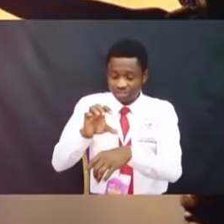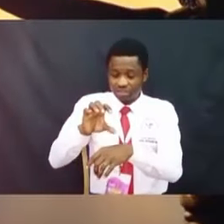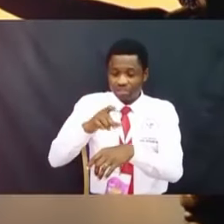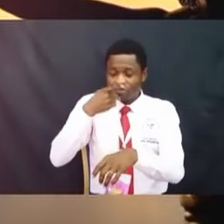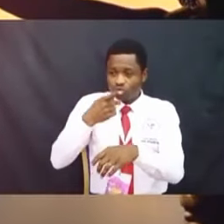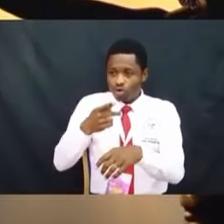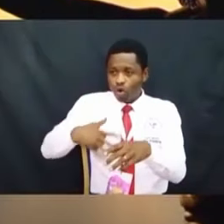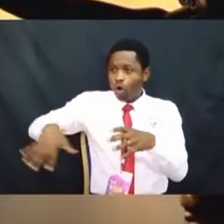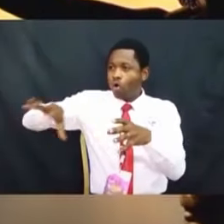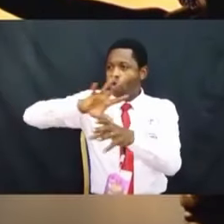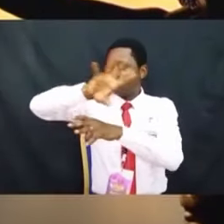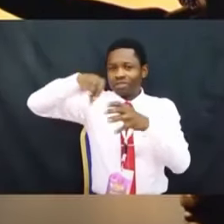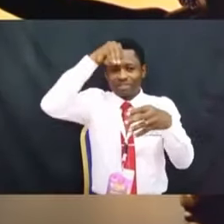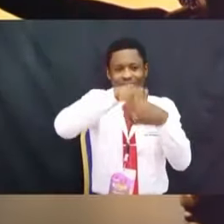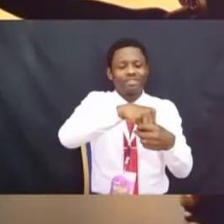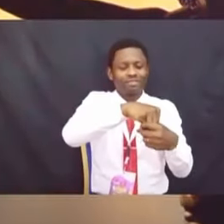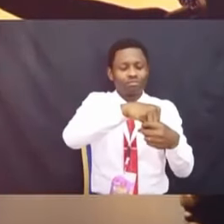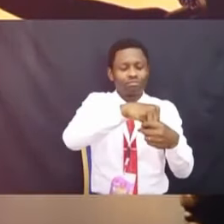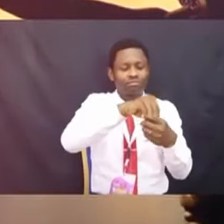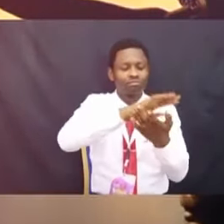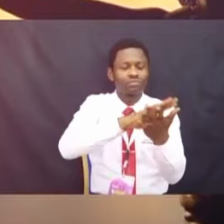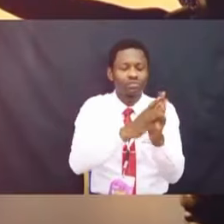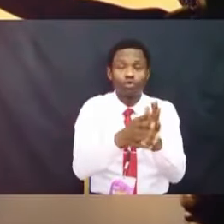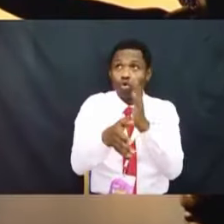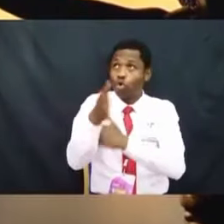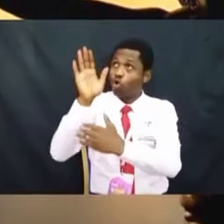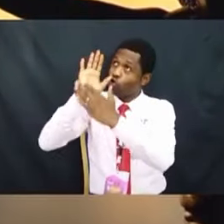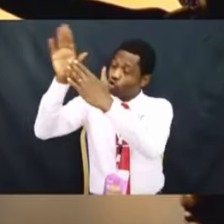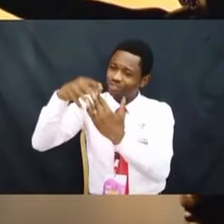us, are God's special possession.